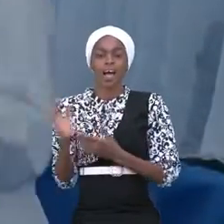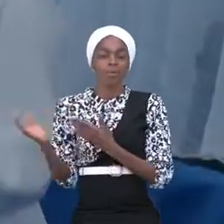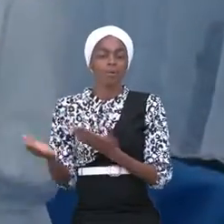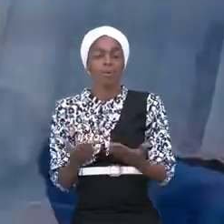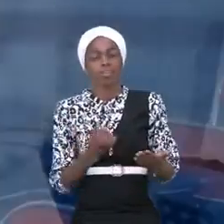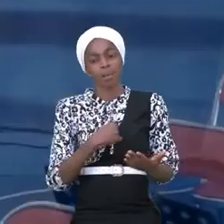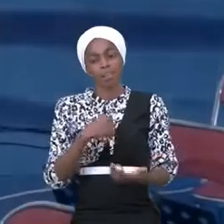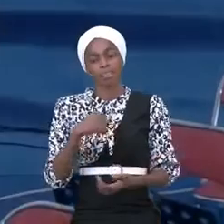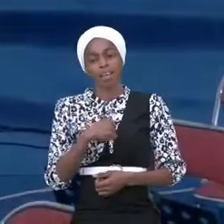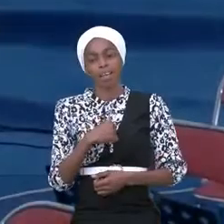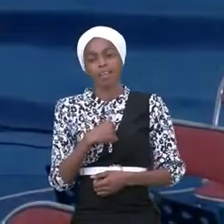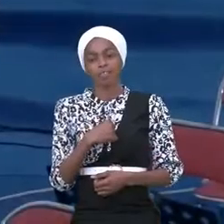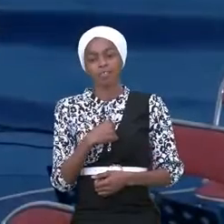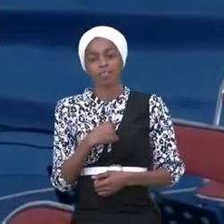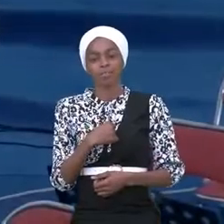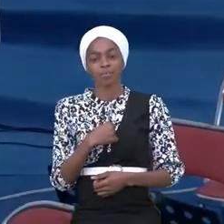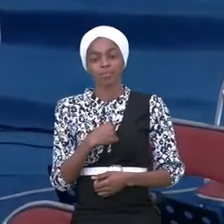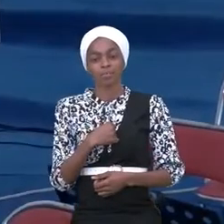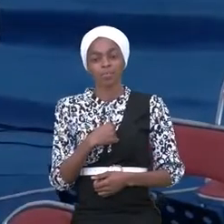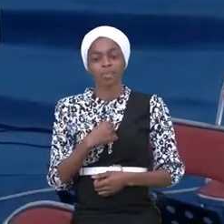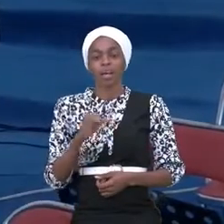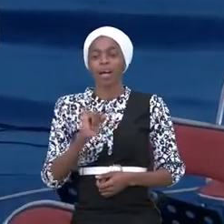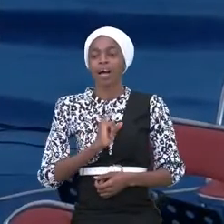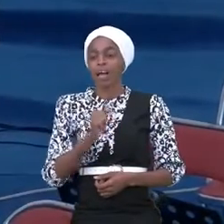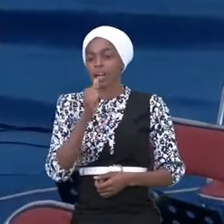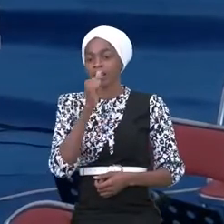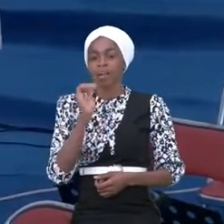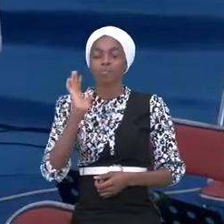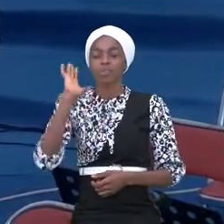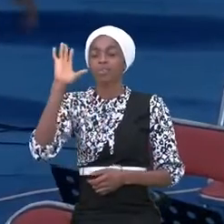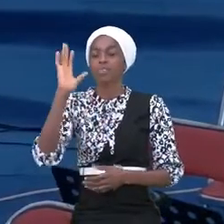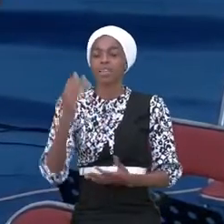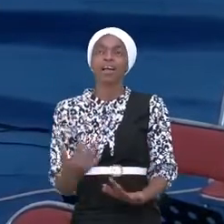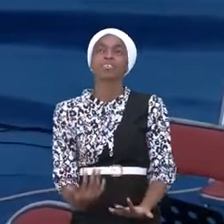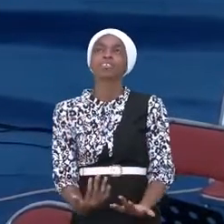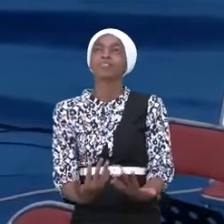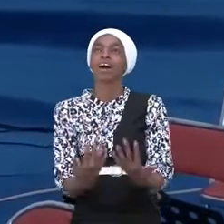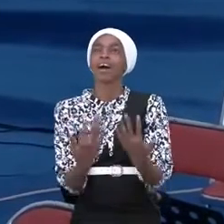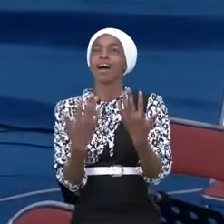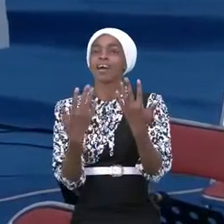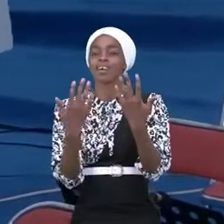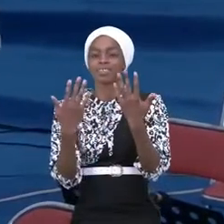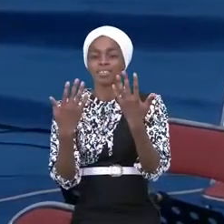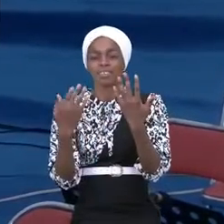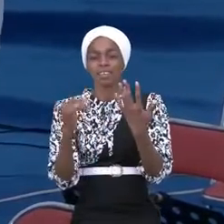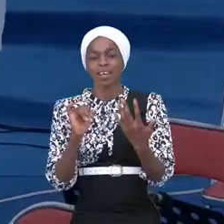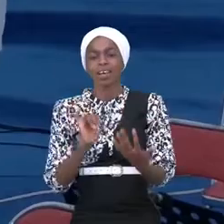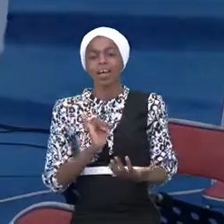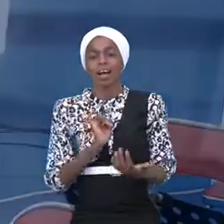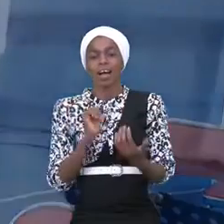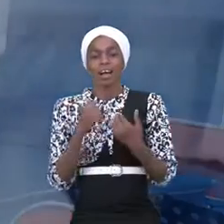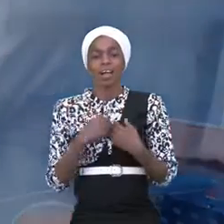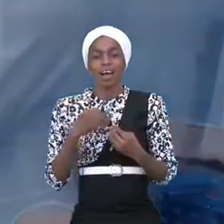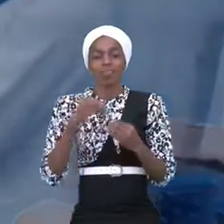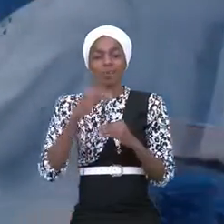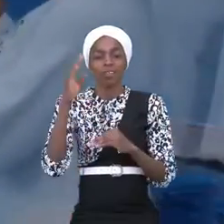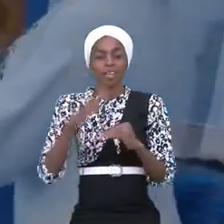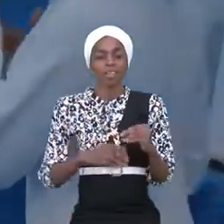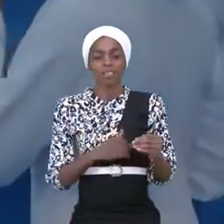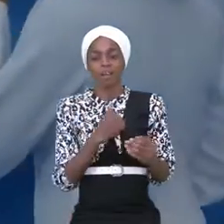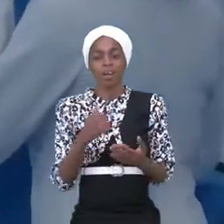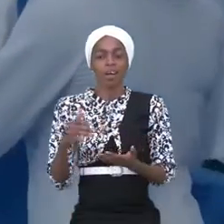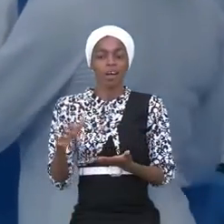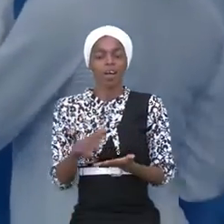Today, I brought myself. I am the sacrifice. I am the sacrifice. Somebody say, I have more